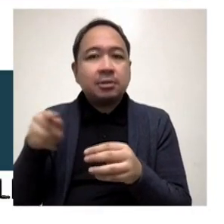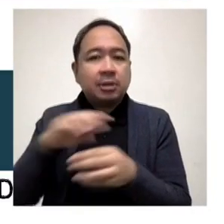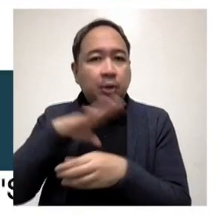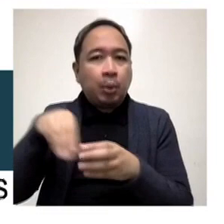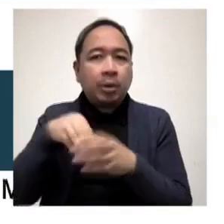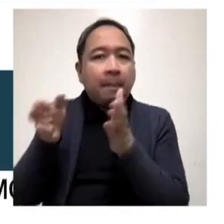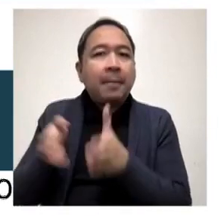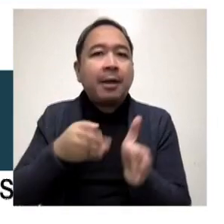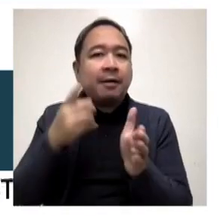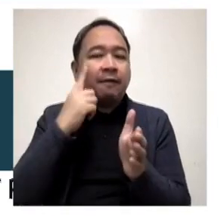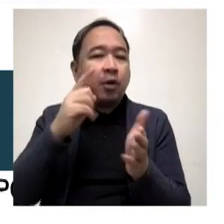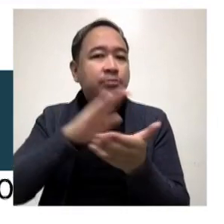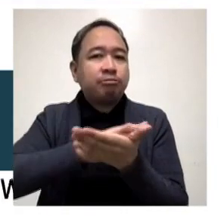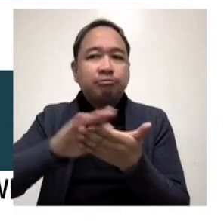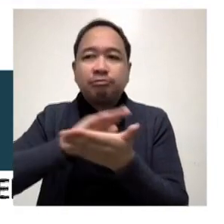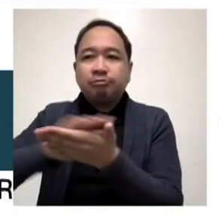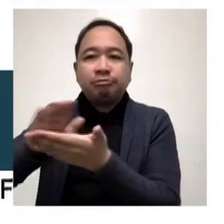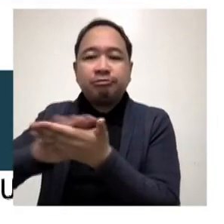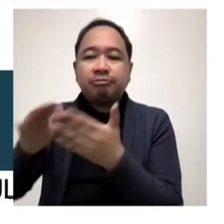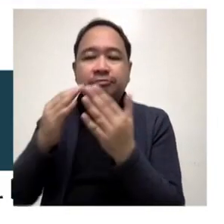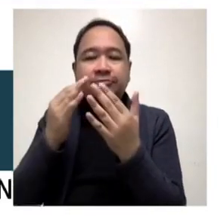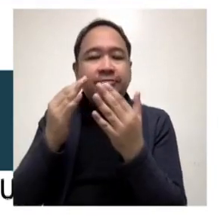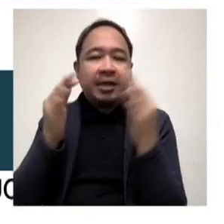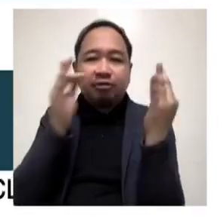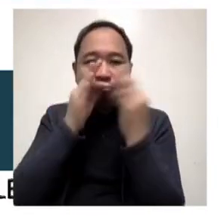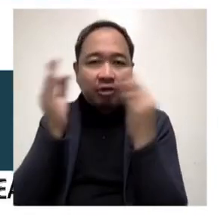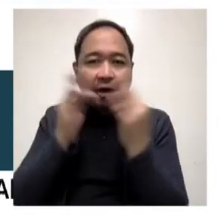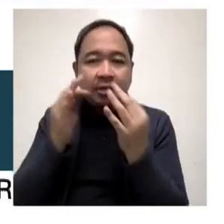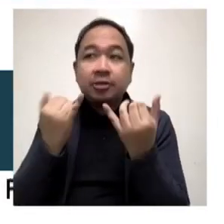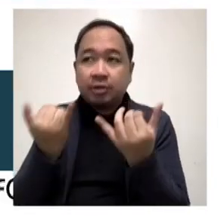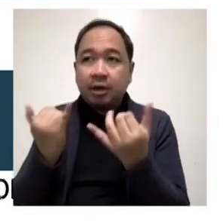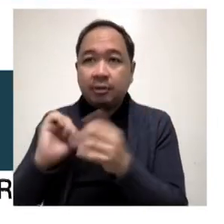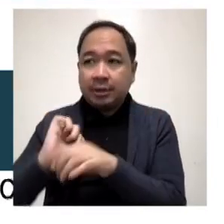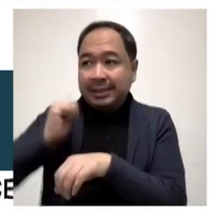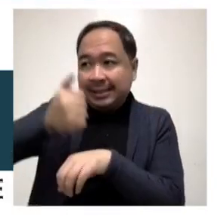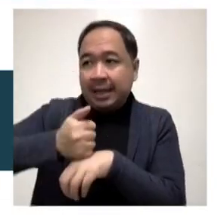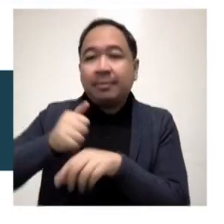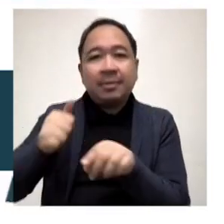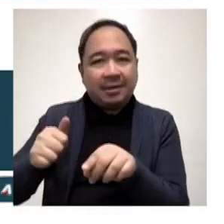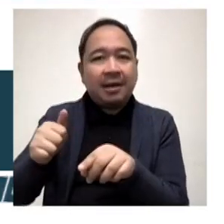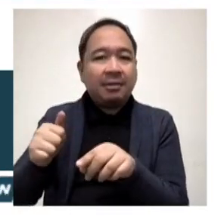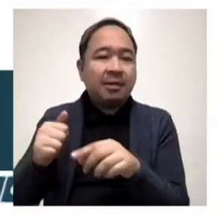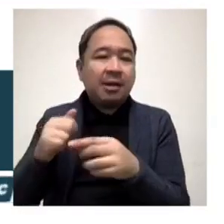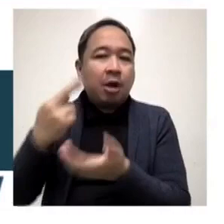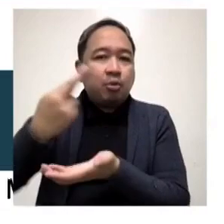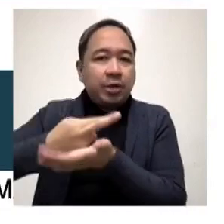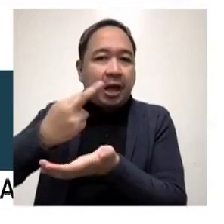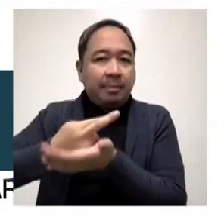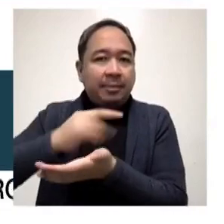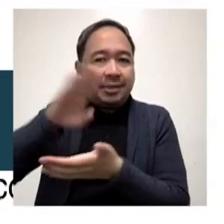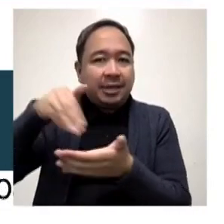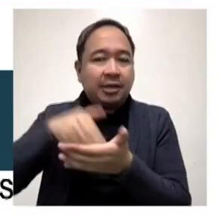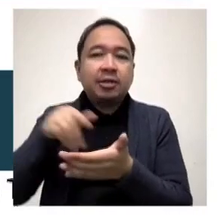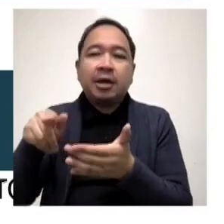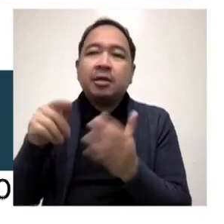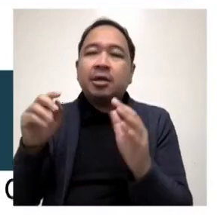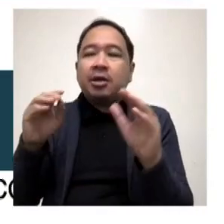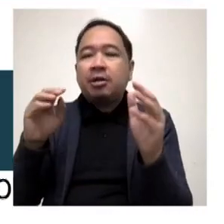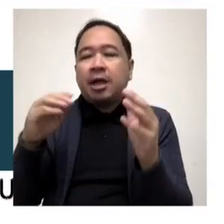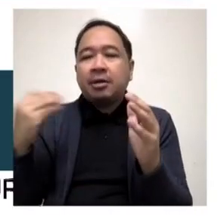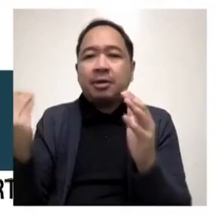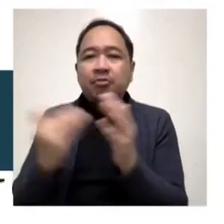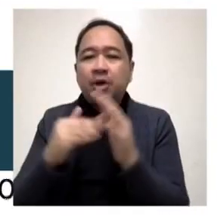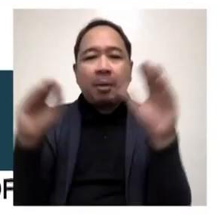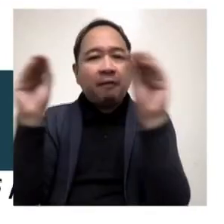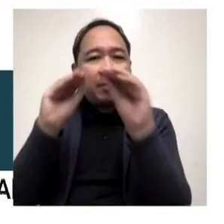the validation is the fact that we are already setting up our Balay Silangan. This will be a reformation center funded by the